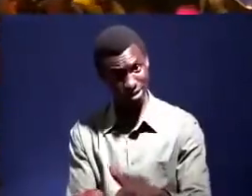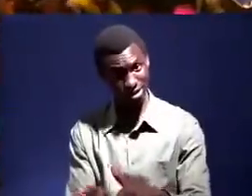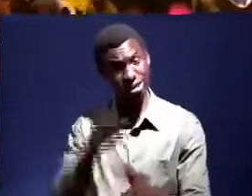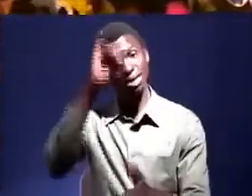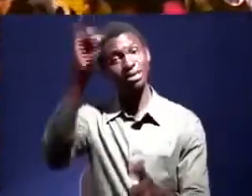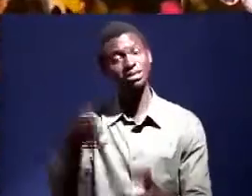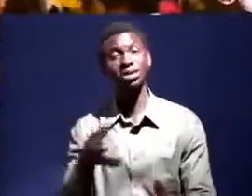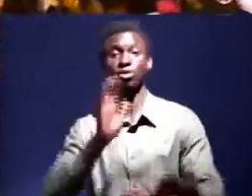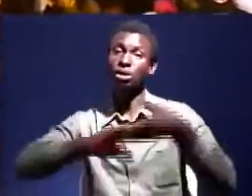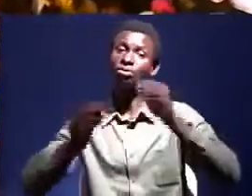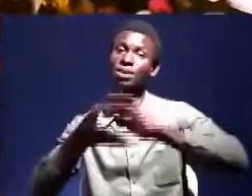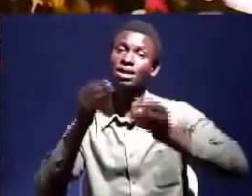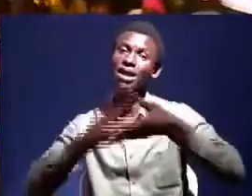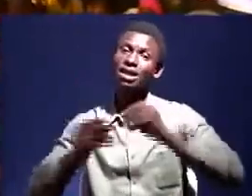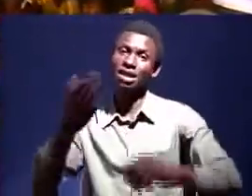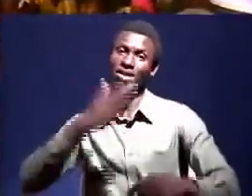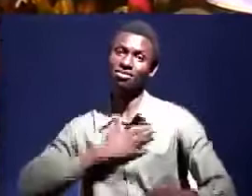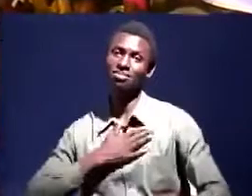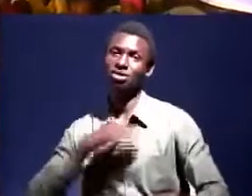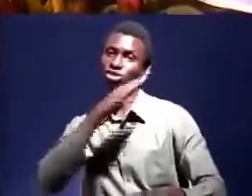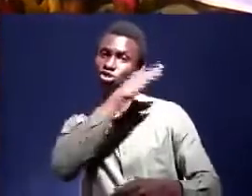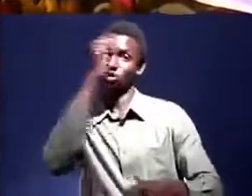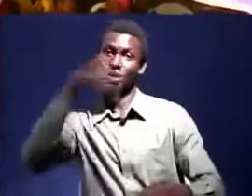that Jesus is our example?